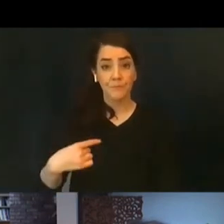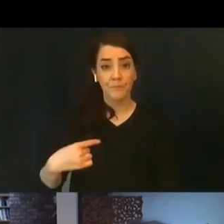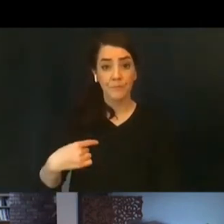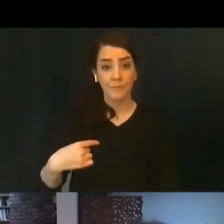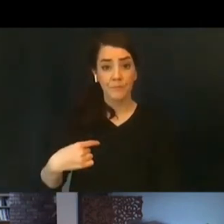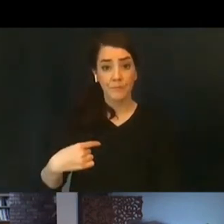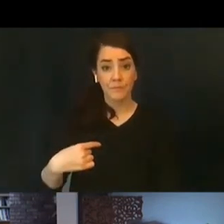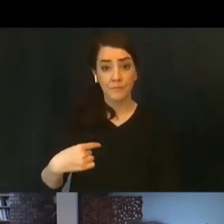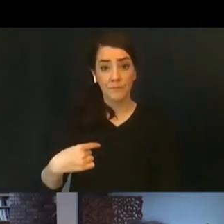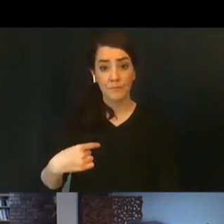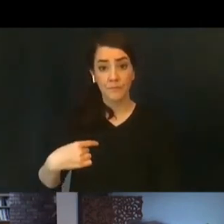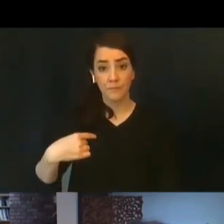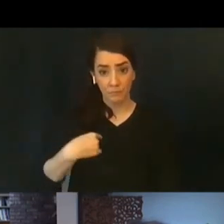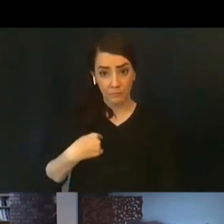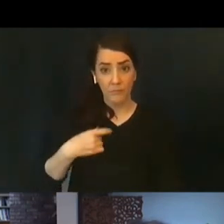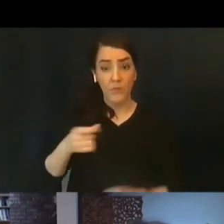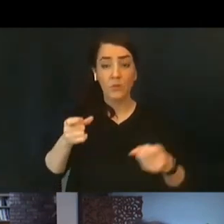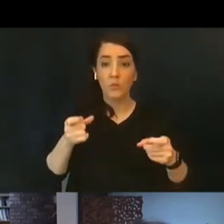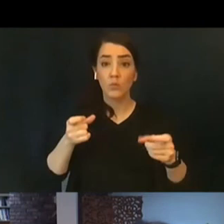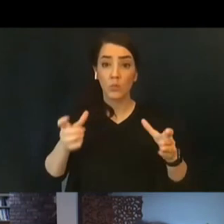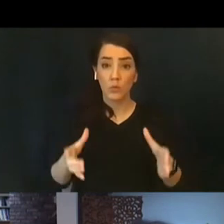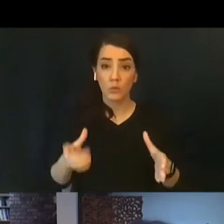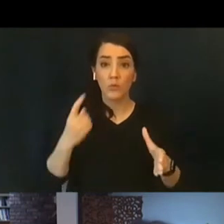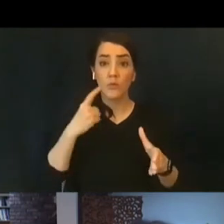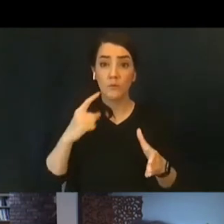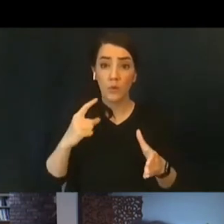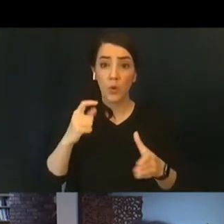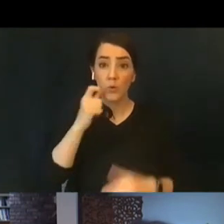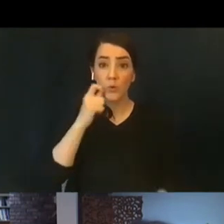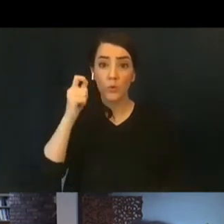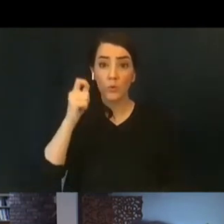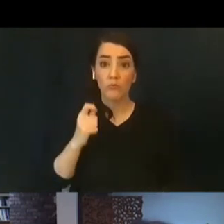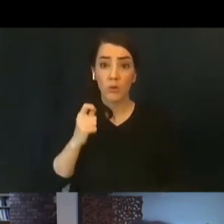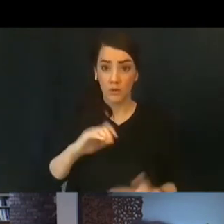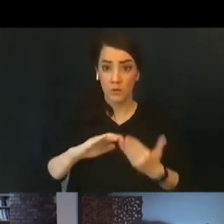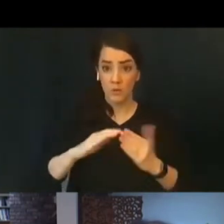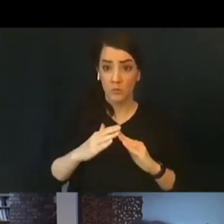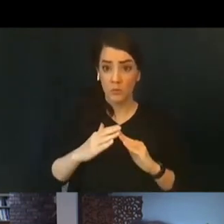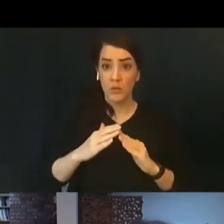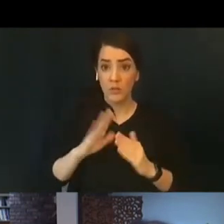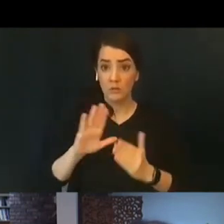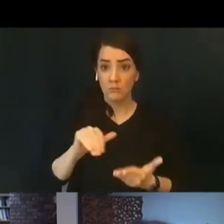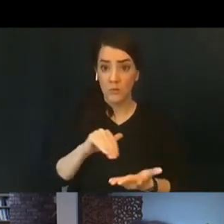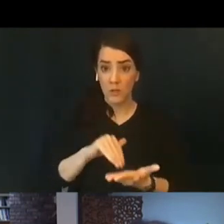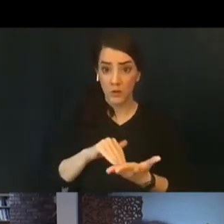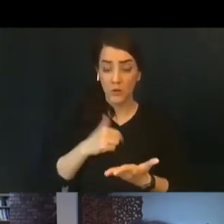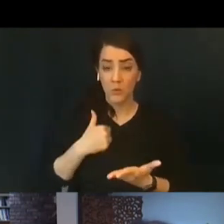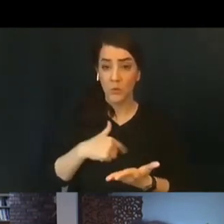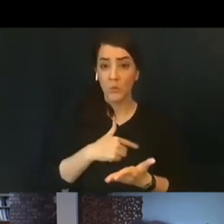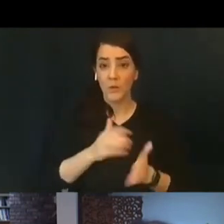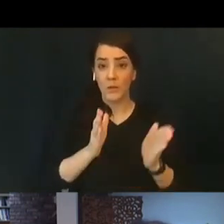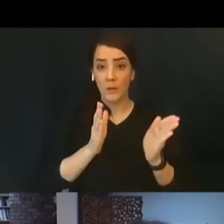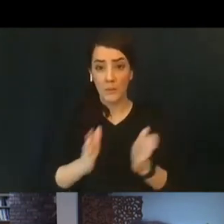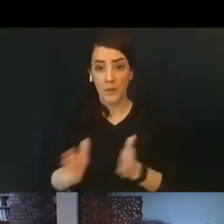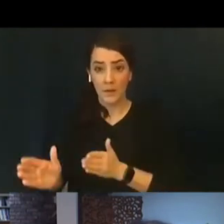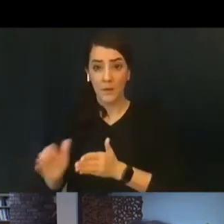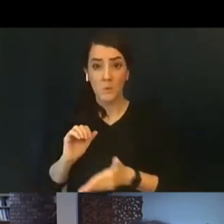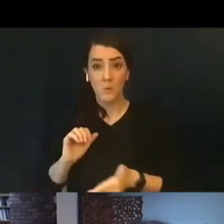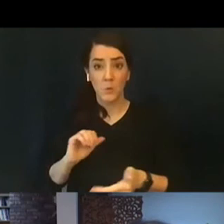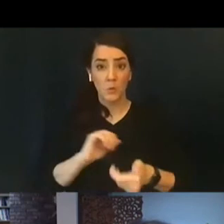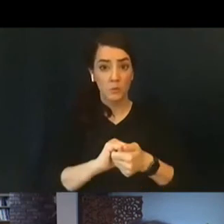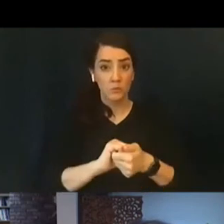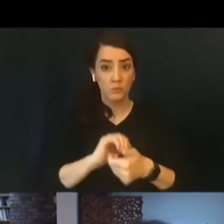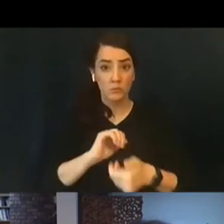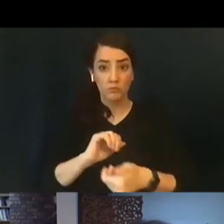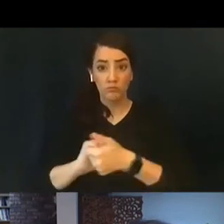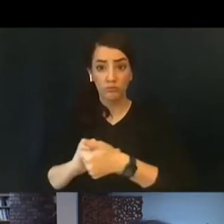uh, I'm... We have plans and work to, um, start working closer with other communities that